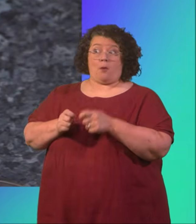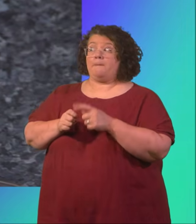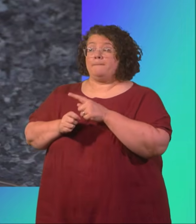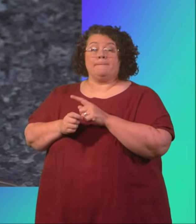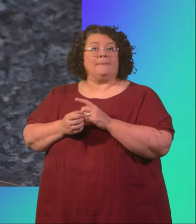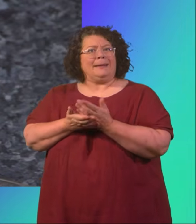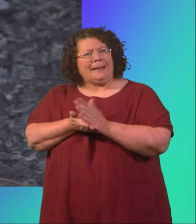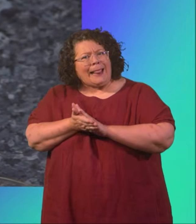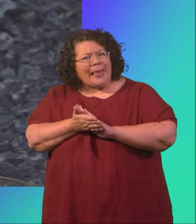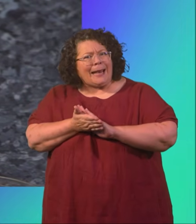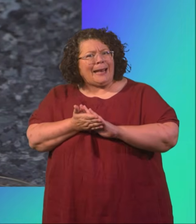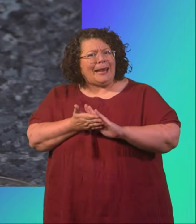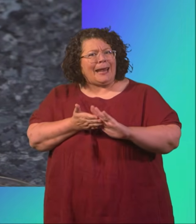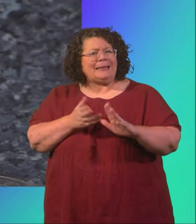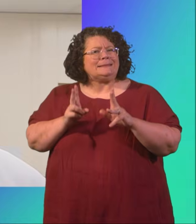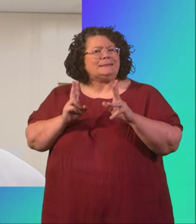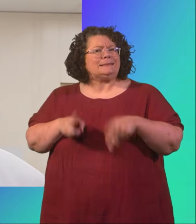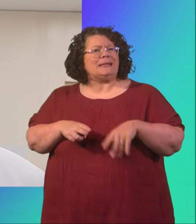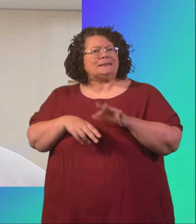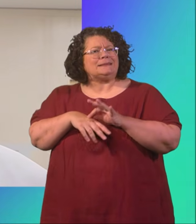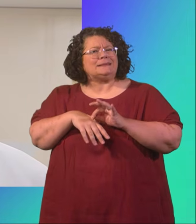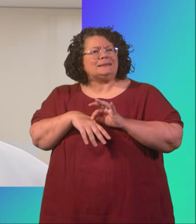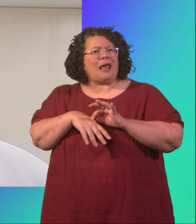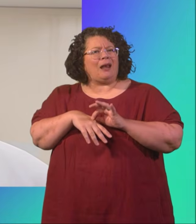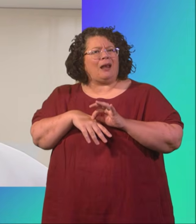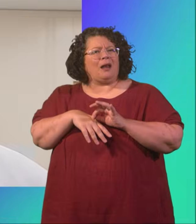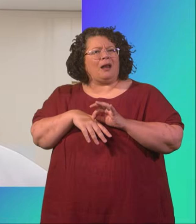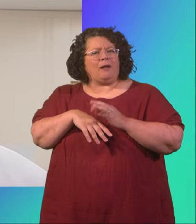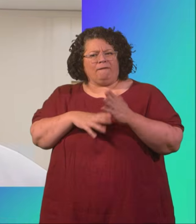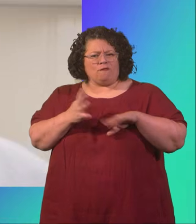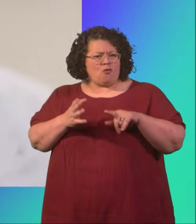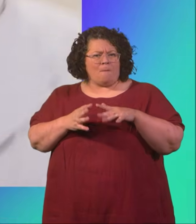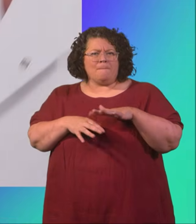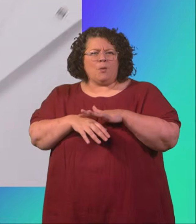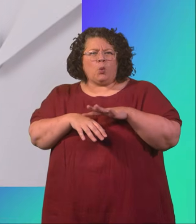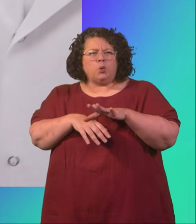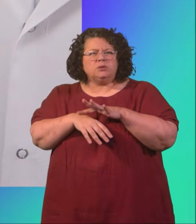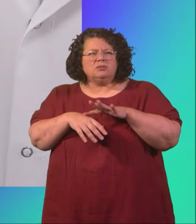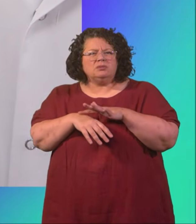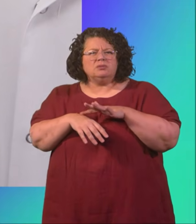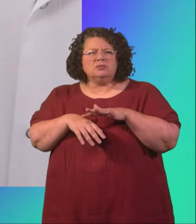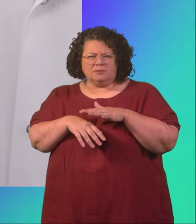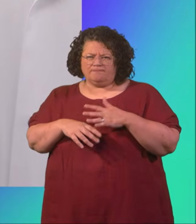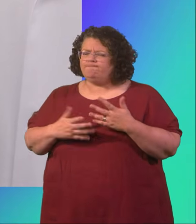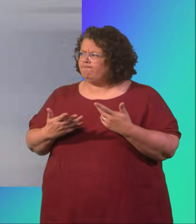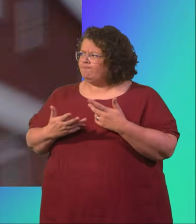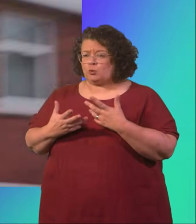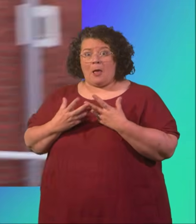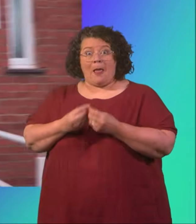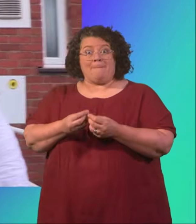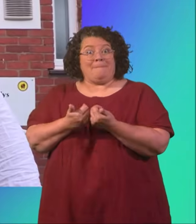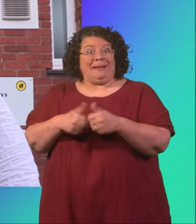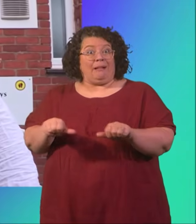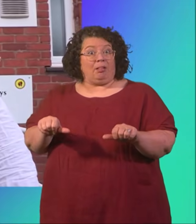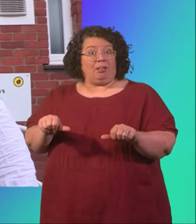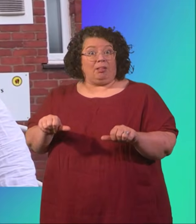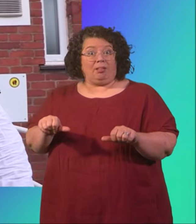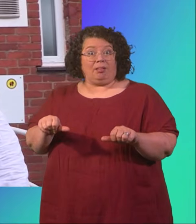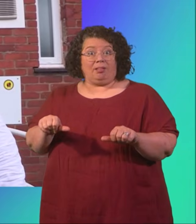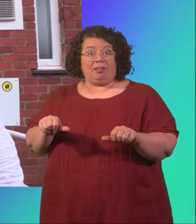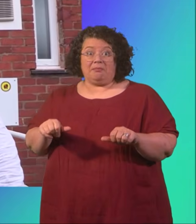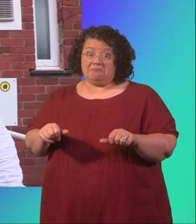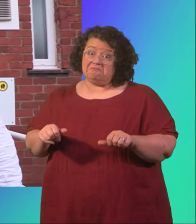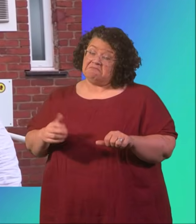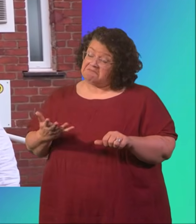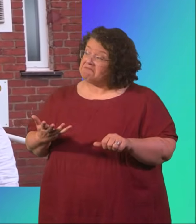wounds, allowing them to heal. So these are nice maggots. Kind of. In here,